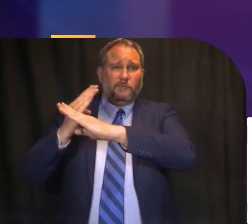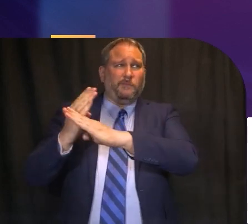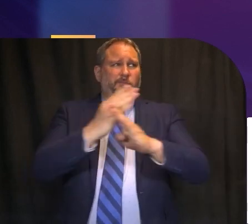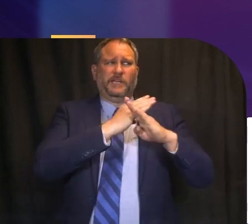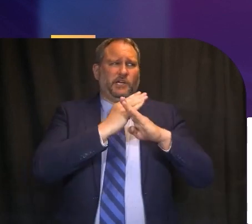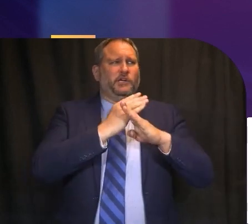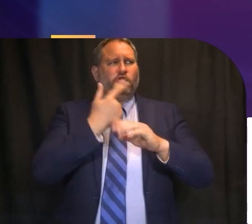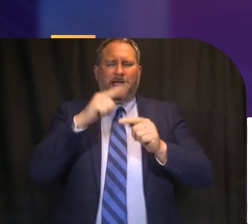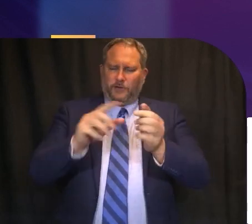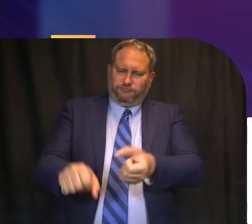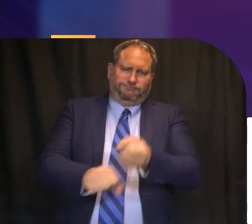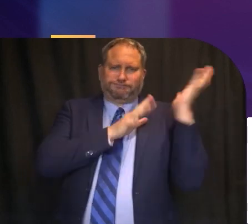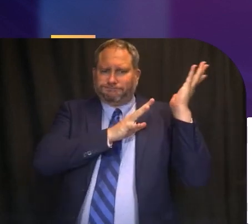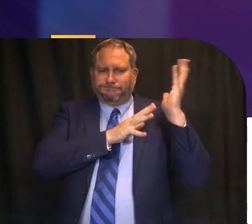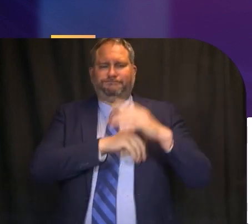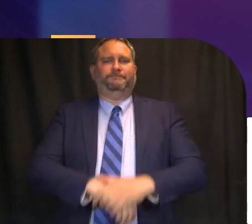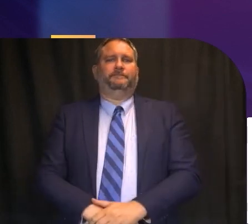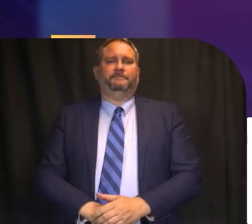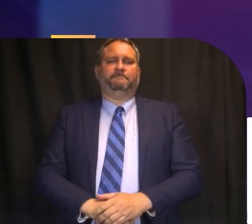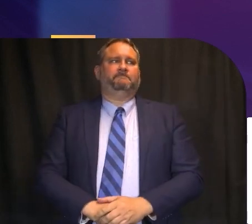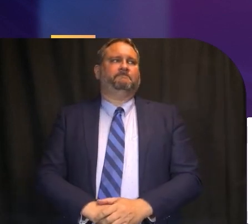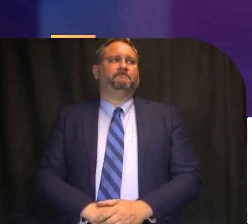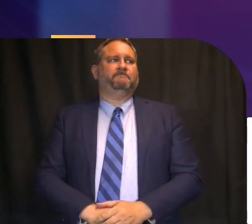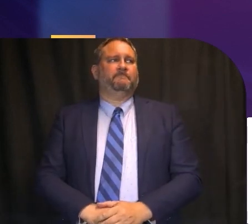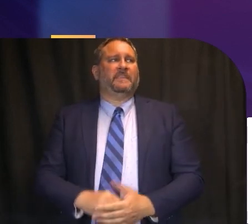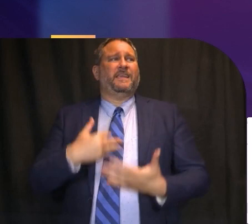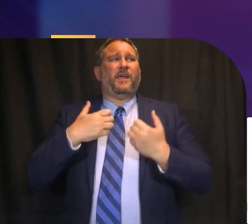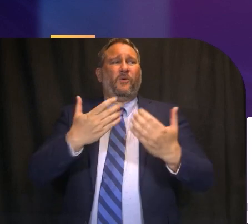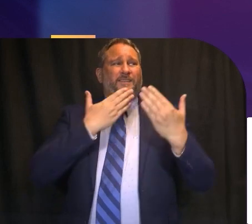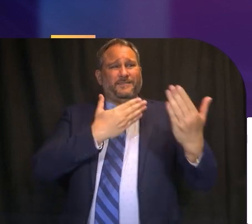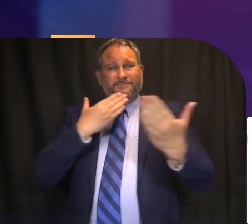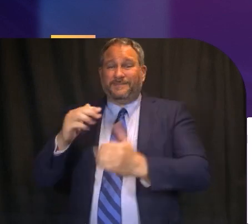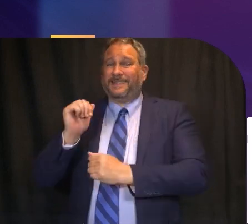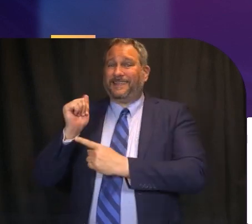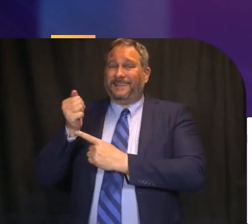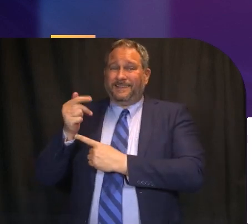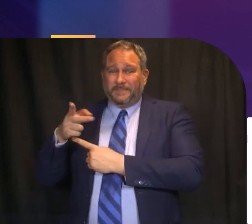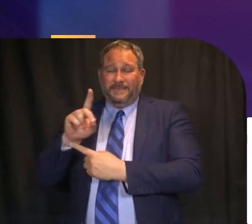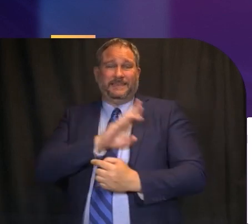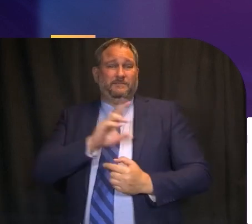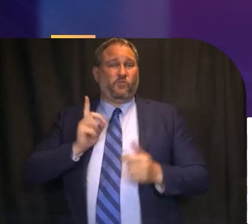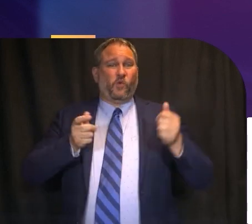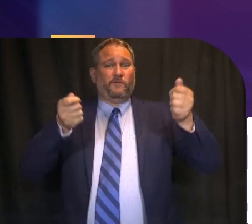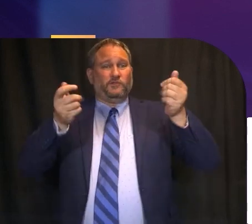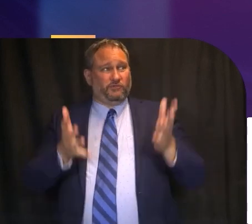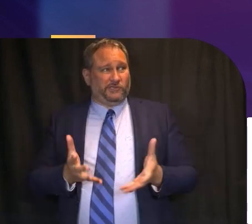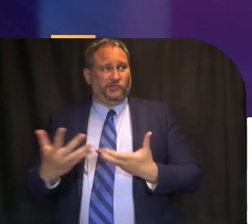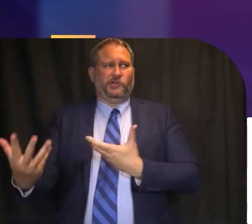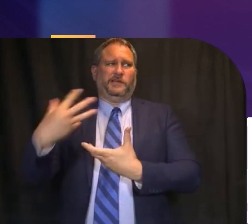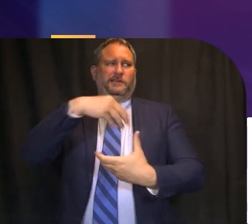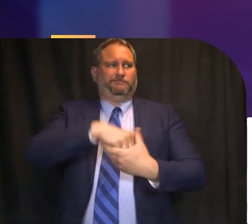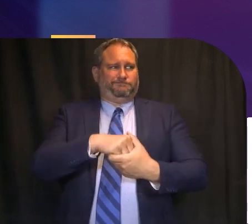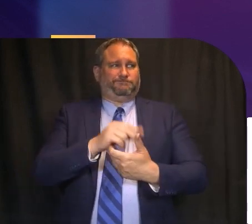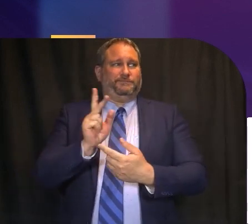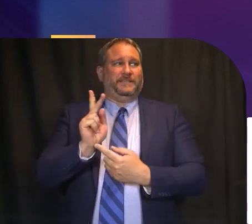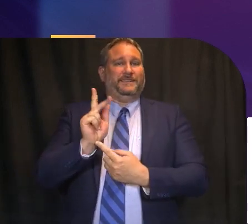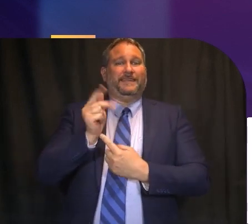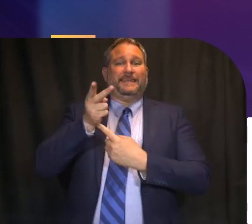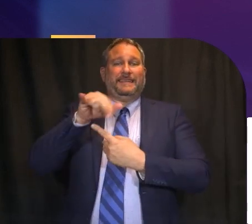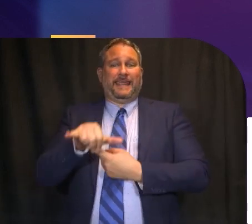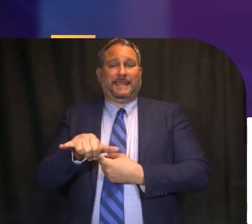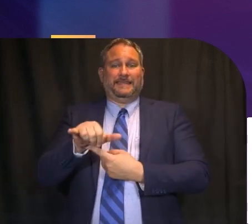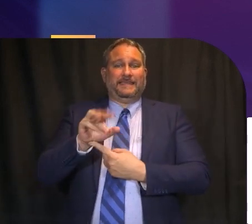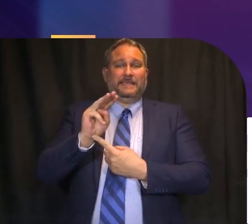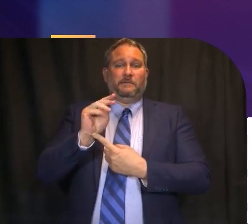thank AAPD's Board of Directors, including Kathy Martinez, with whom I've had the great pleasure of working at Wells Fargo, as well